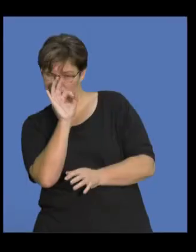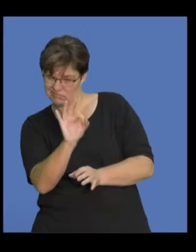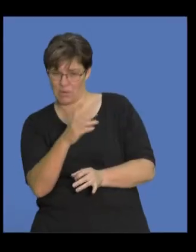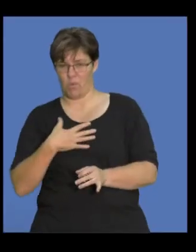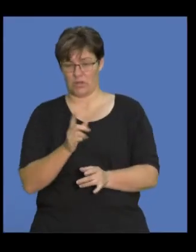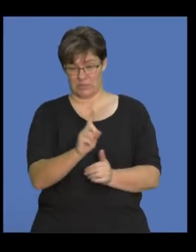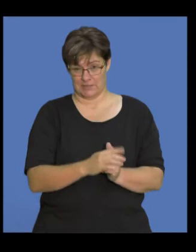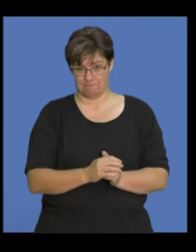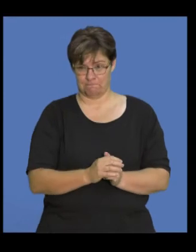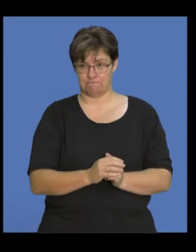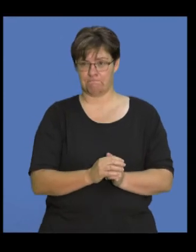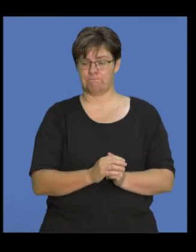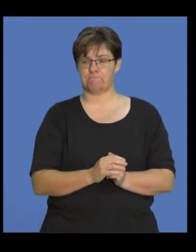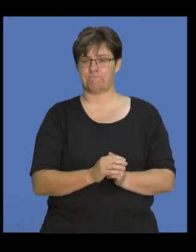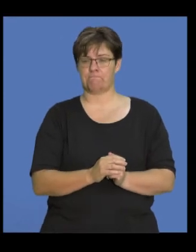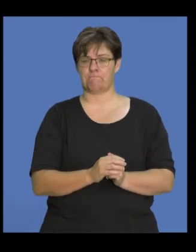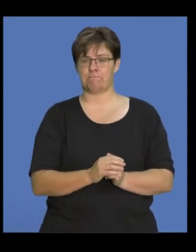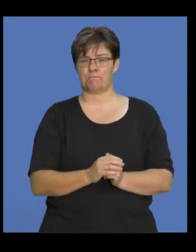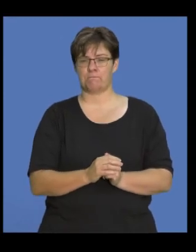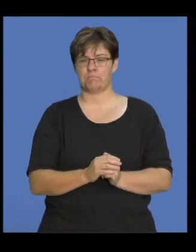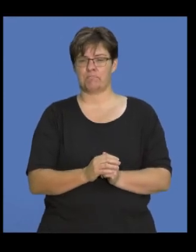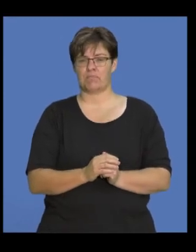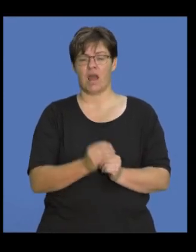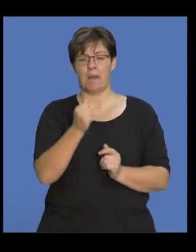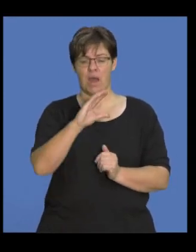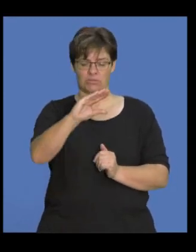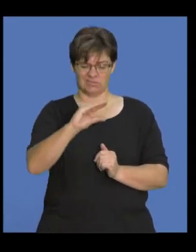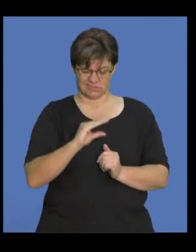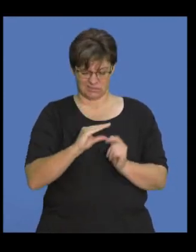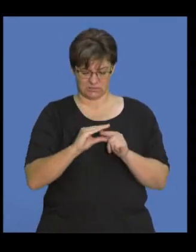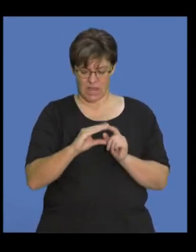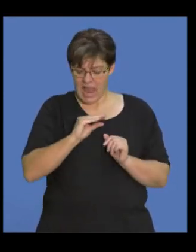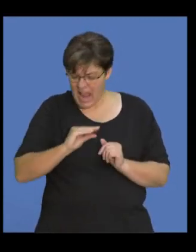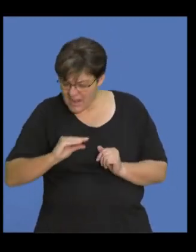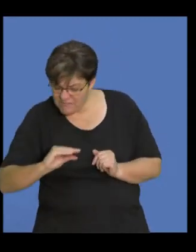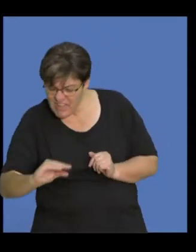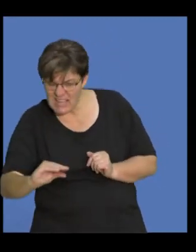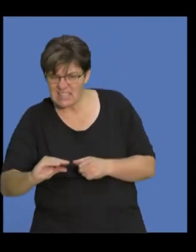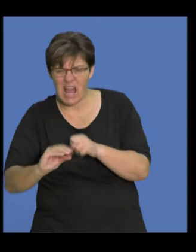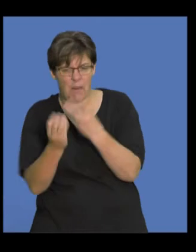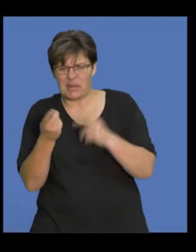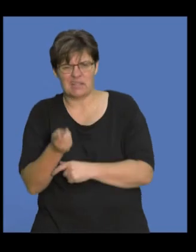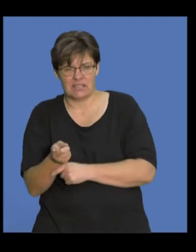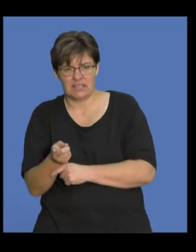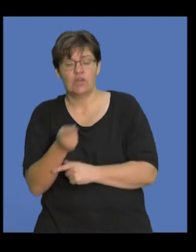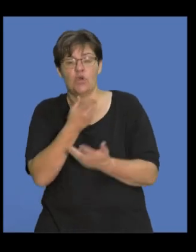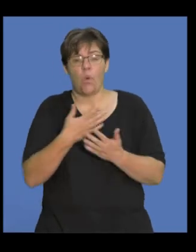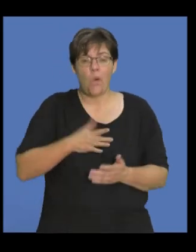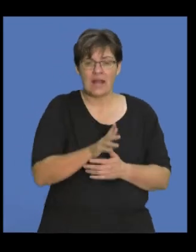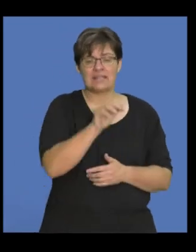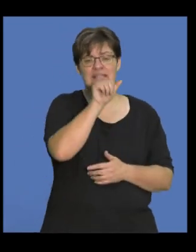fact. Now, what amount must be invested now in order to receive